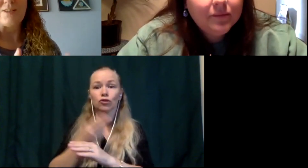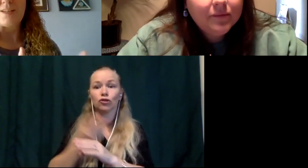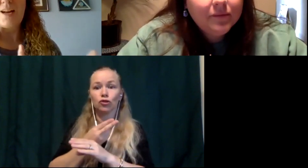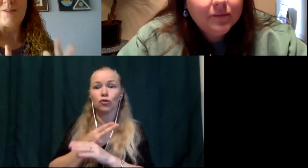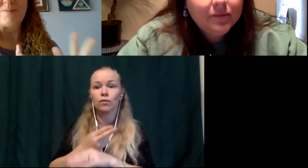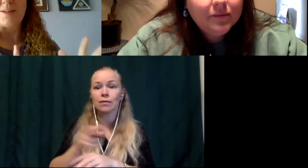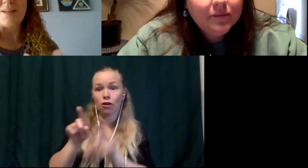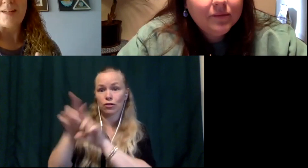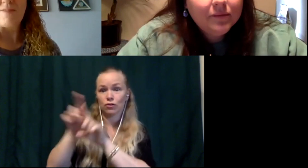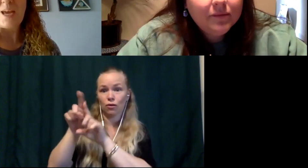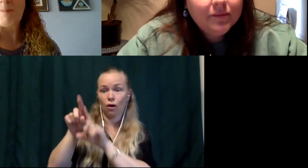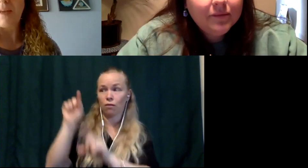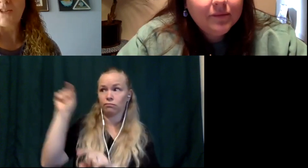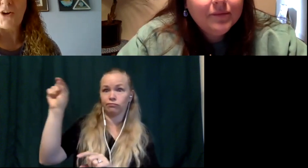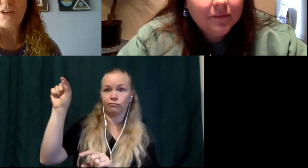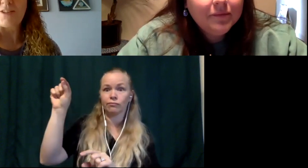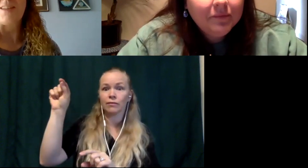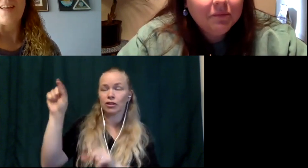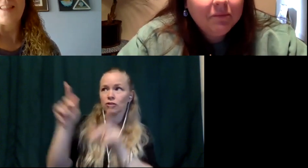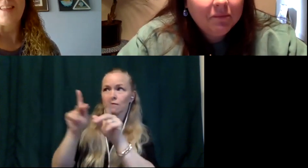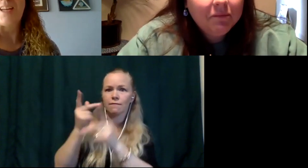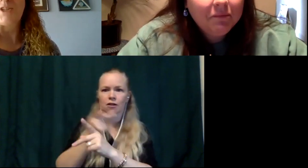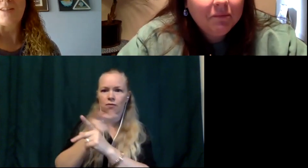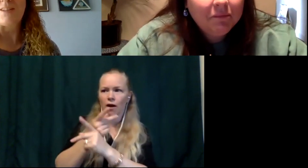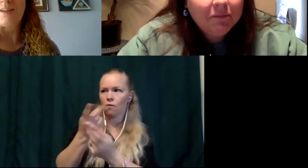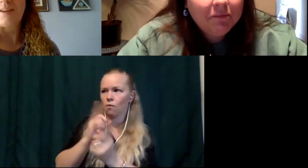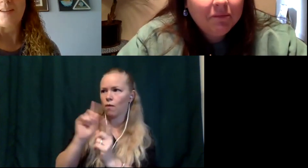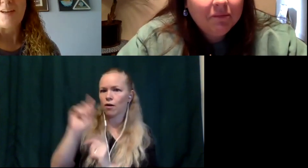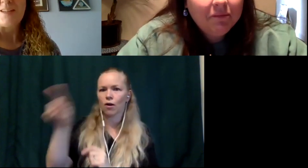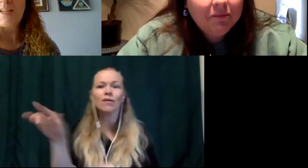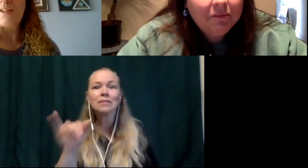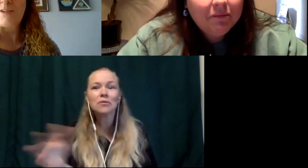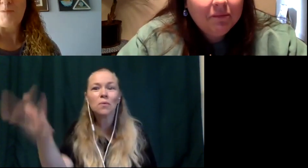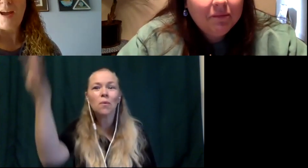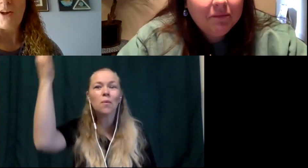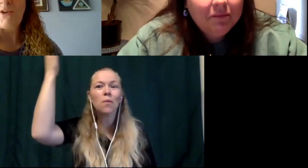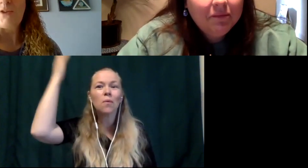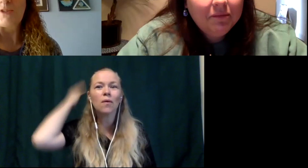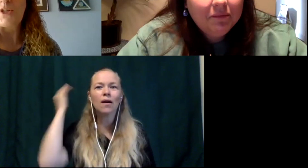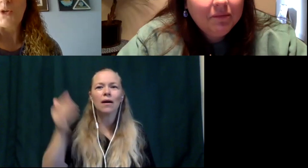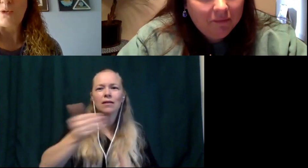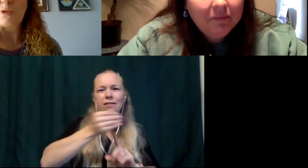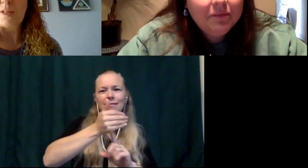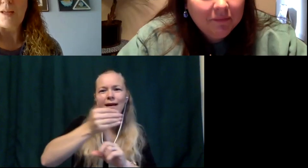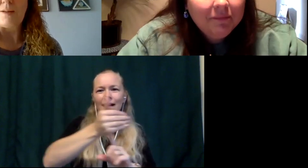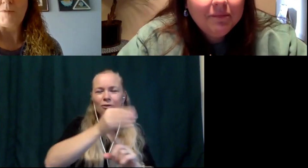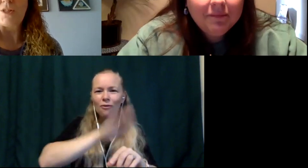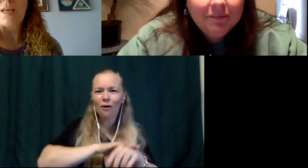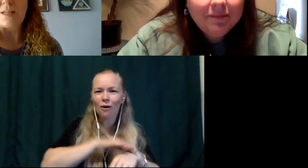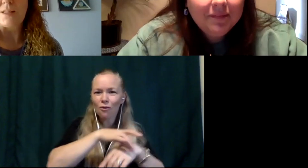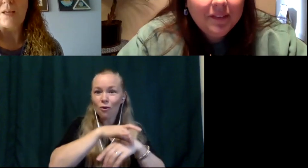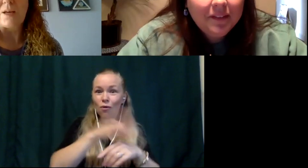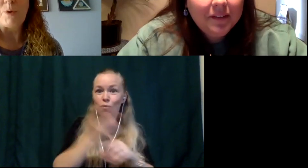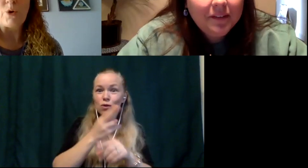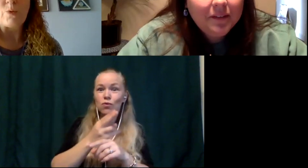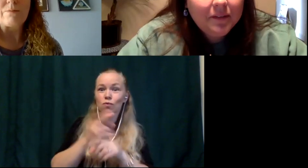to kind of navigate by the stars, like the ancient sailors back on Earth used to use. But they, just in